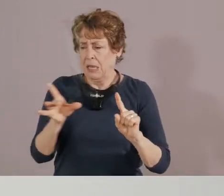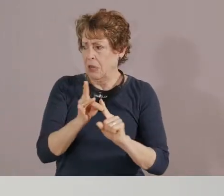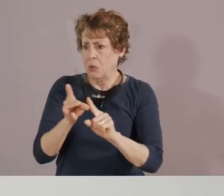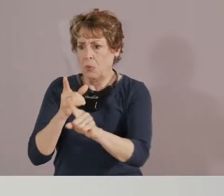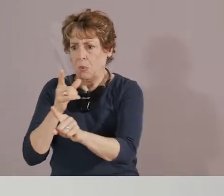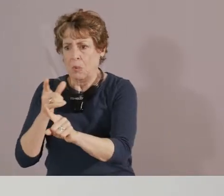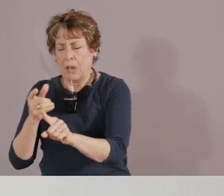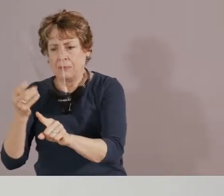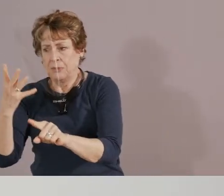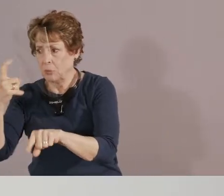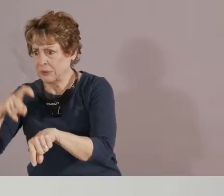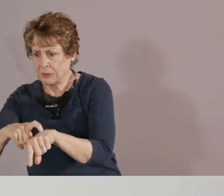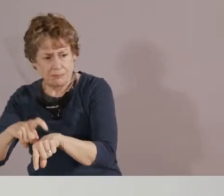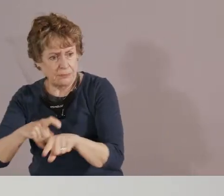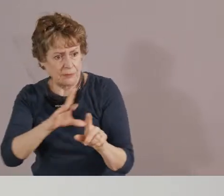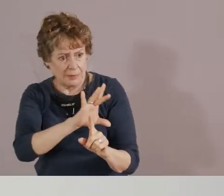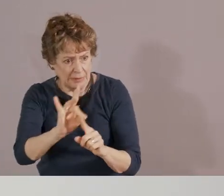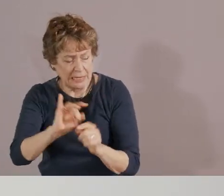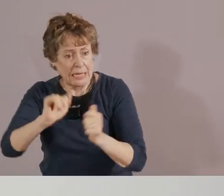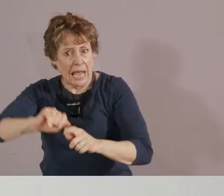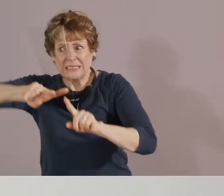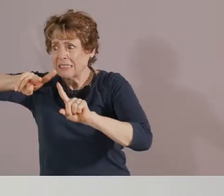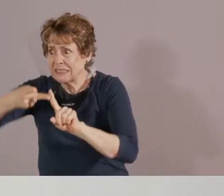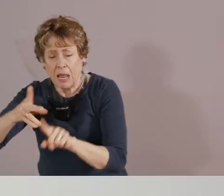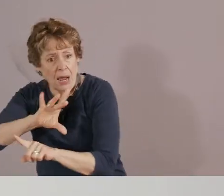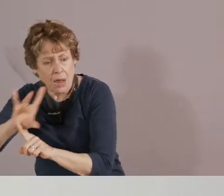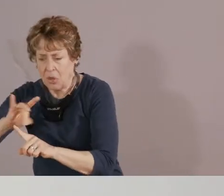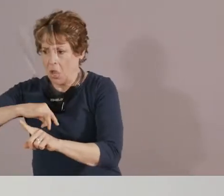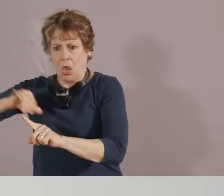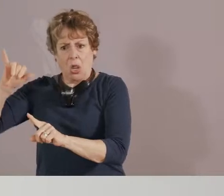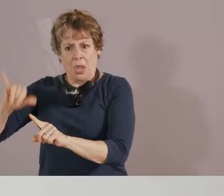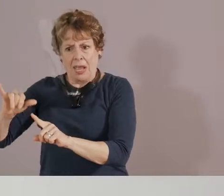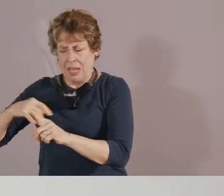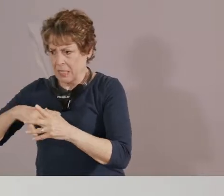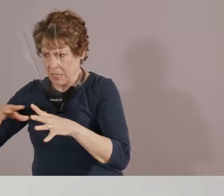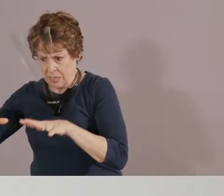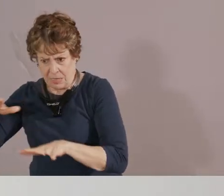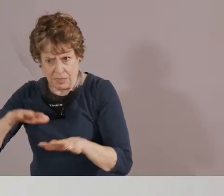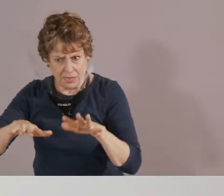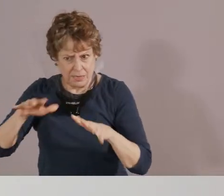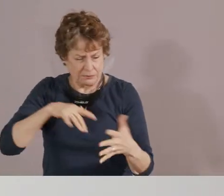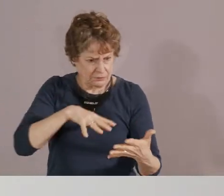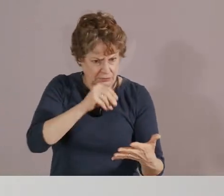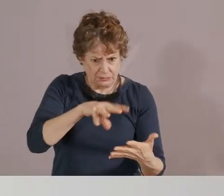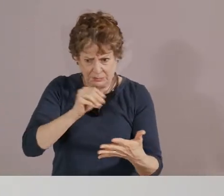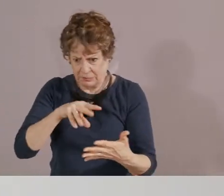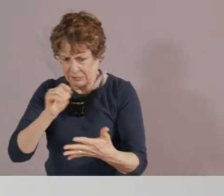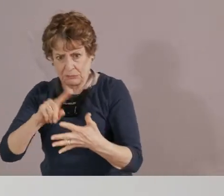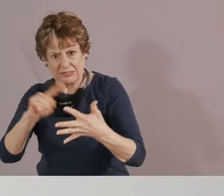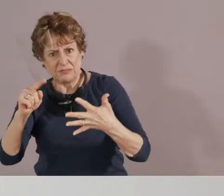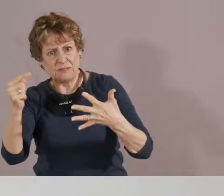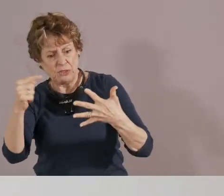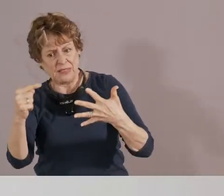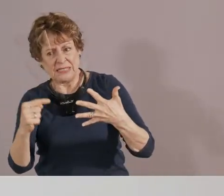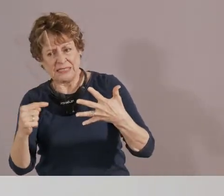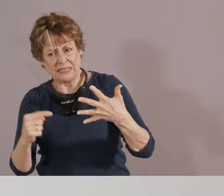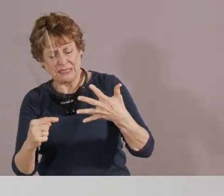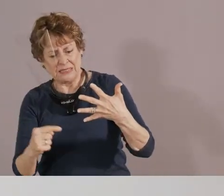I think that that's a learning opportunity moving forward, because I think we all thought that the next pandemic would be